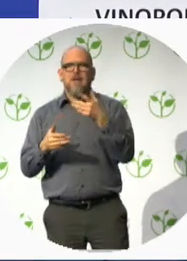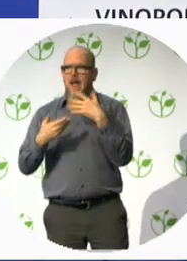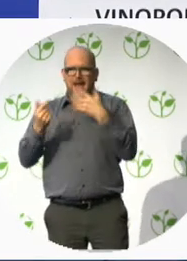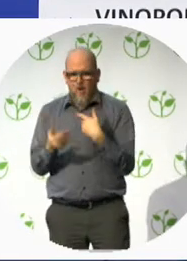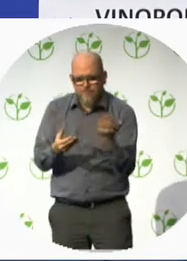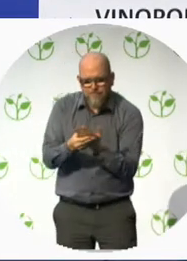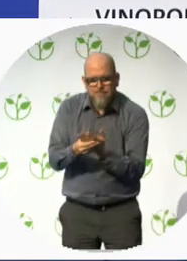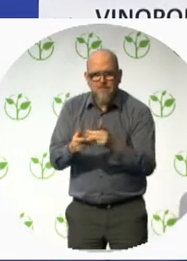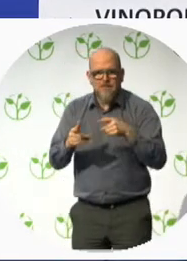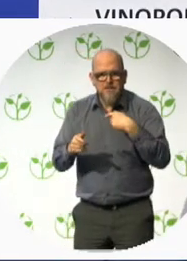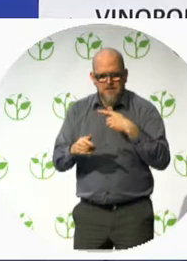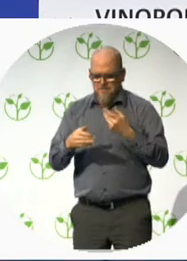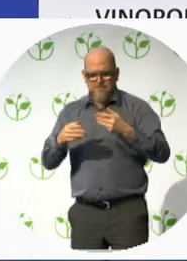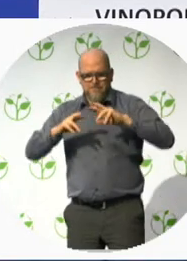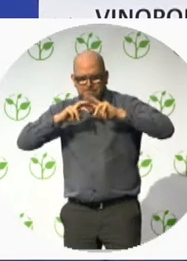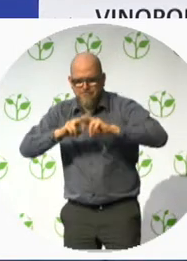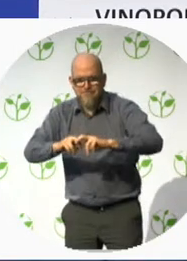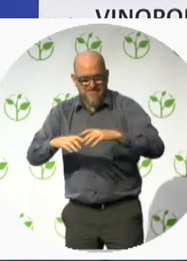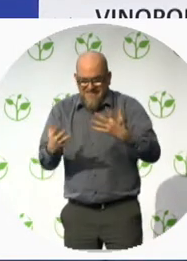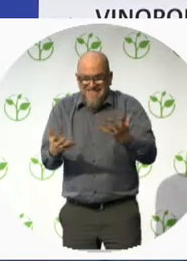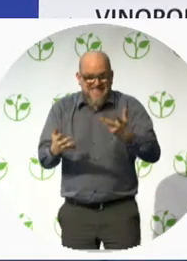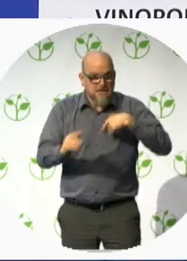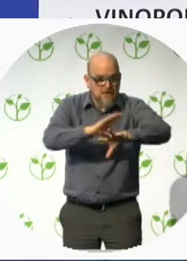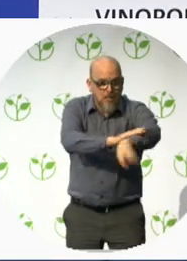much unrecognized as a language at all.